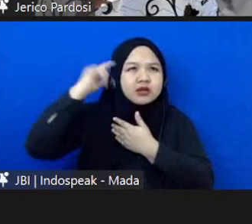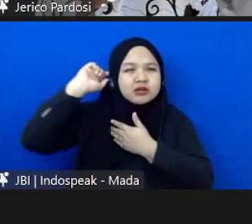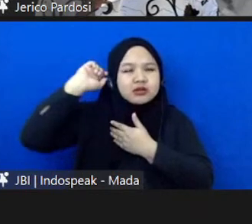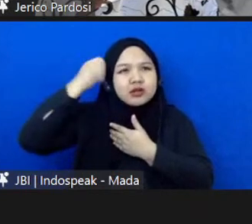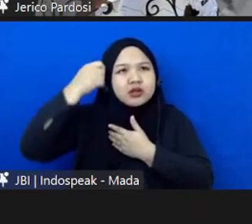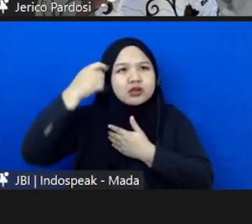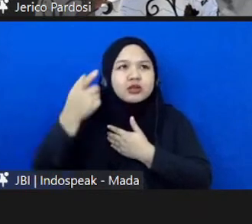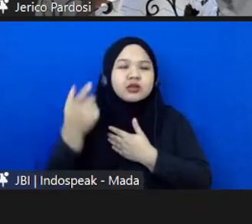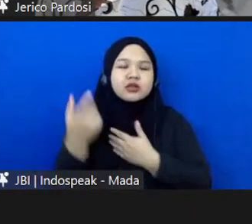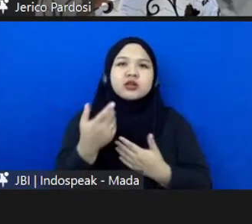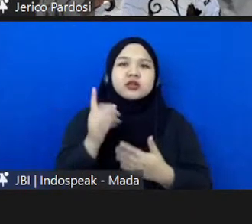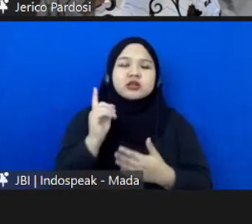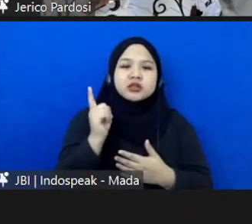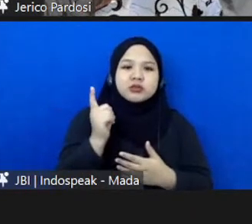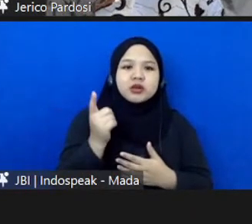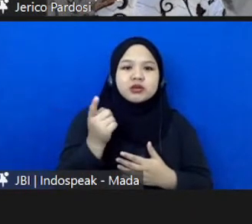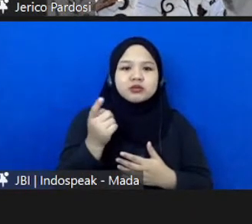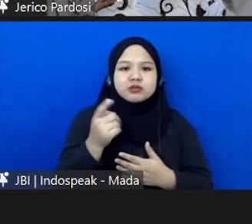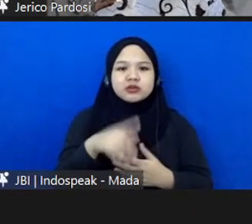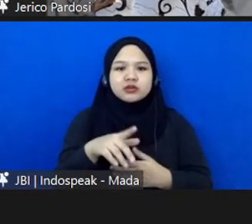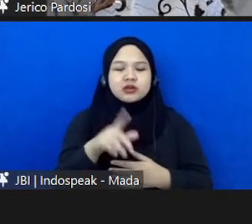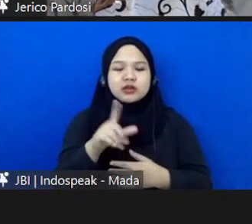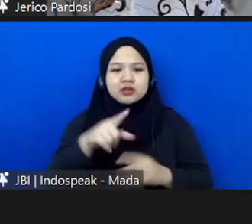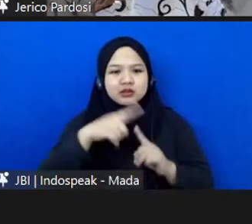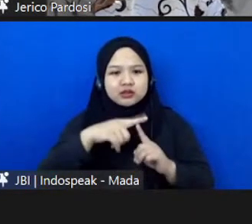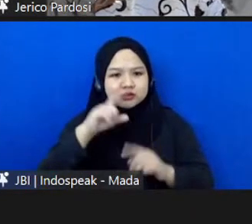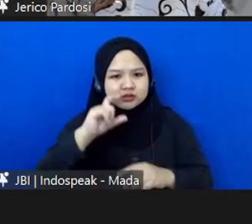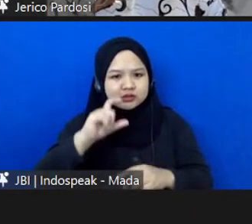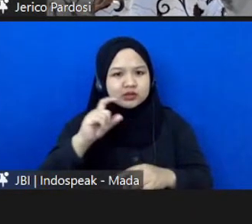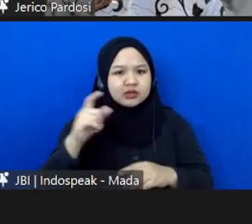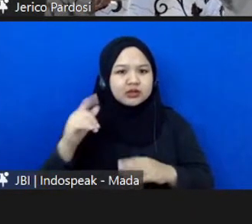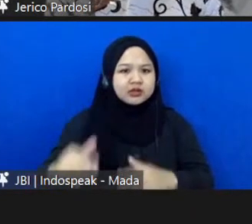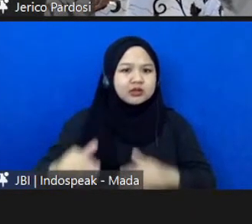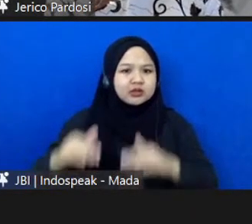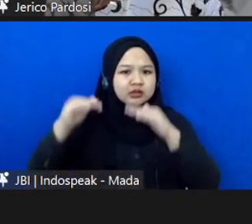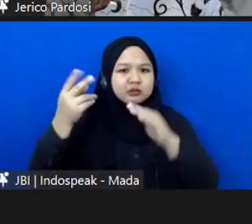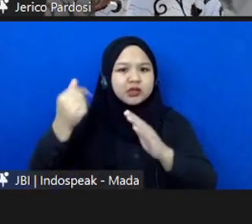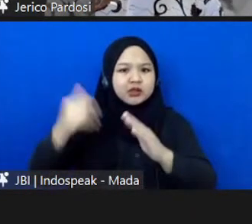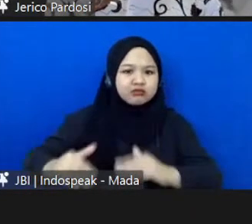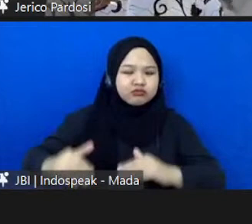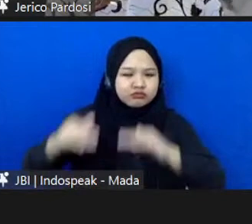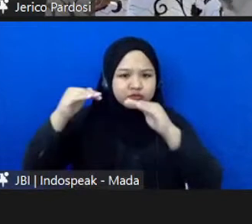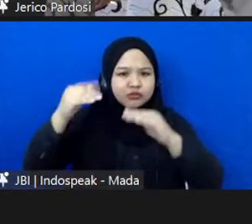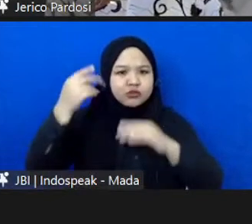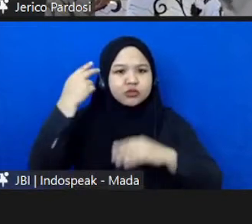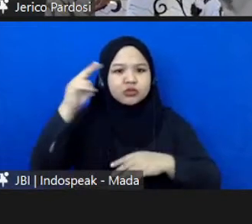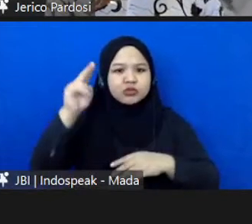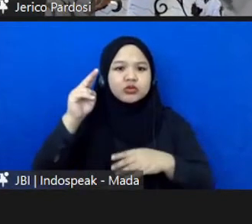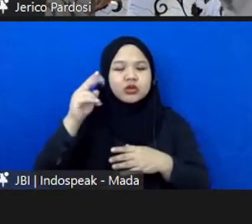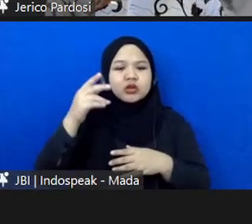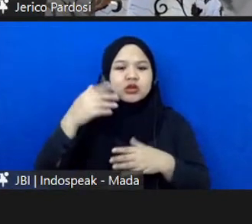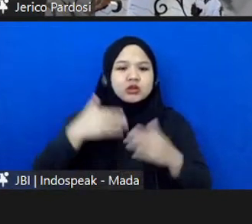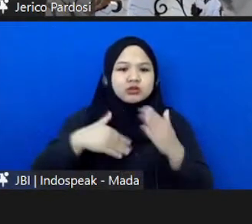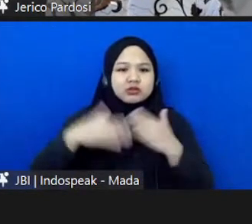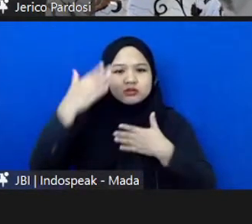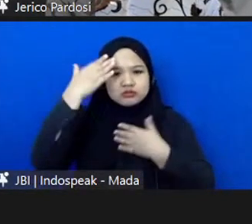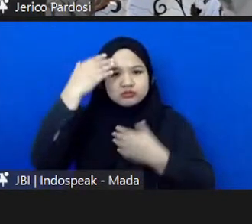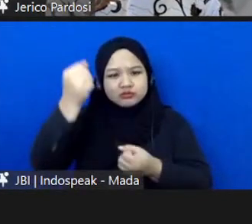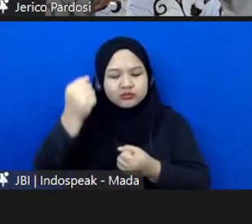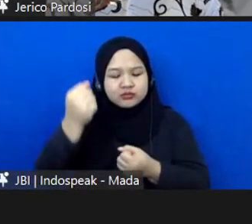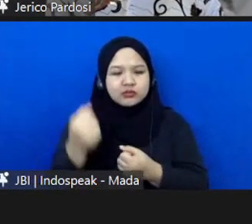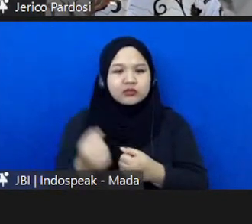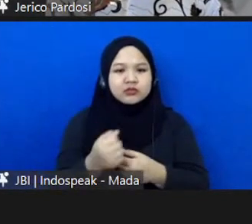estimate the cost of LTC, which is increasing due to increase in life expectancy. Do you have